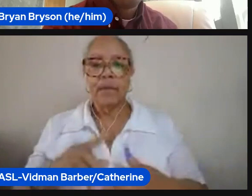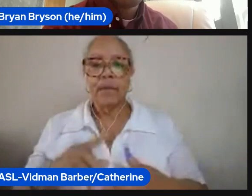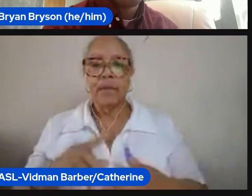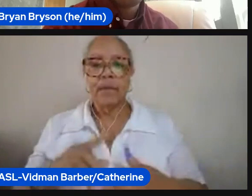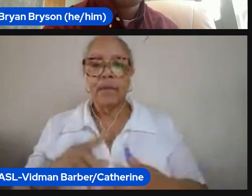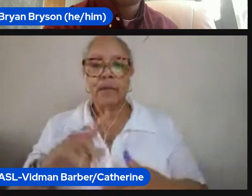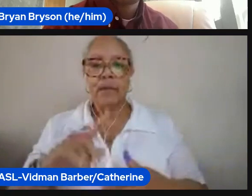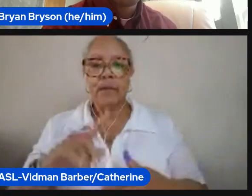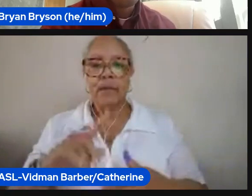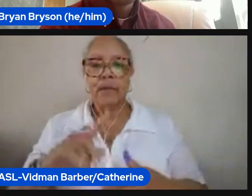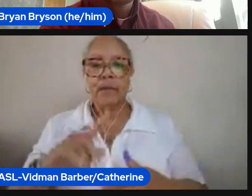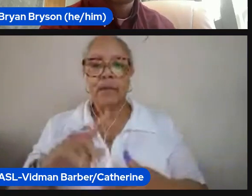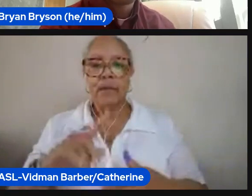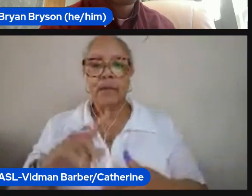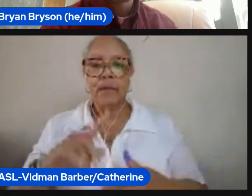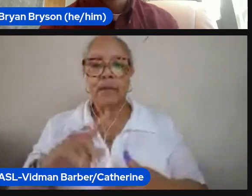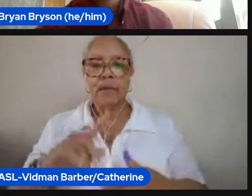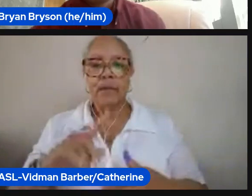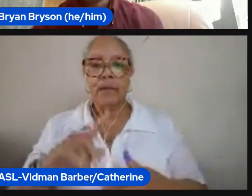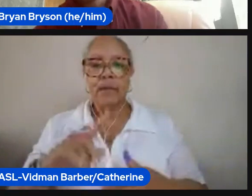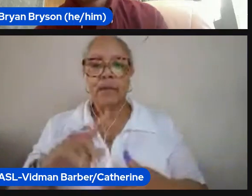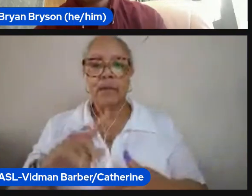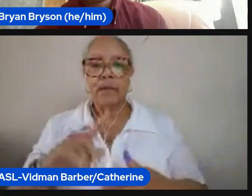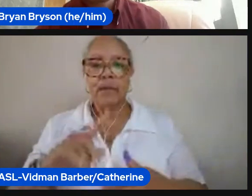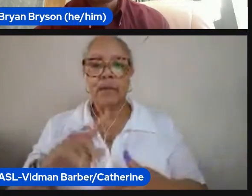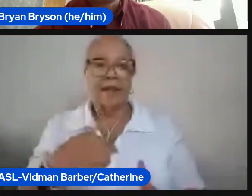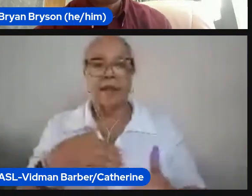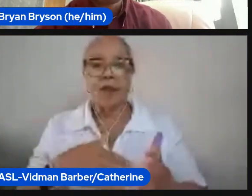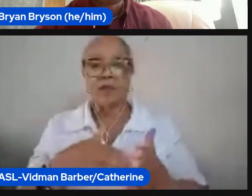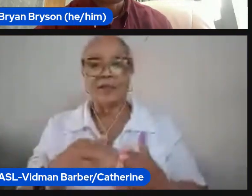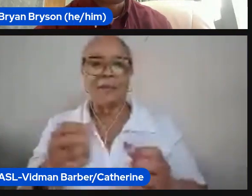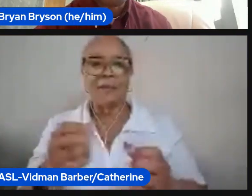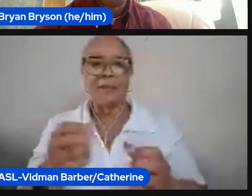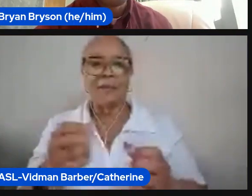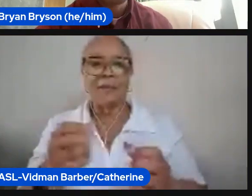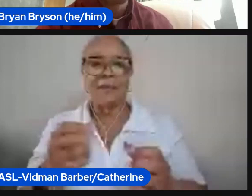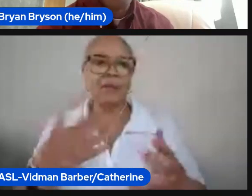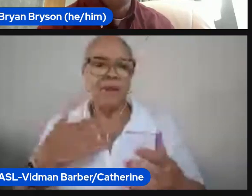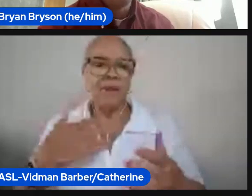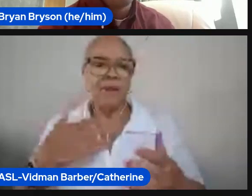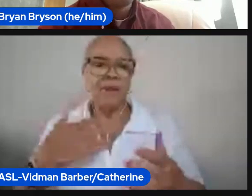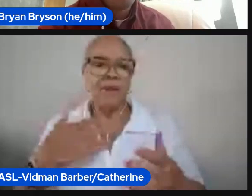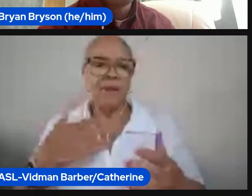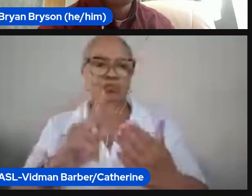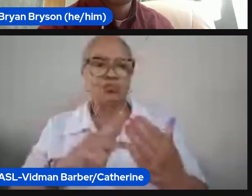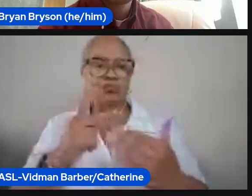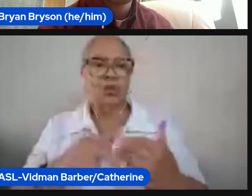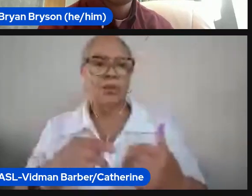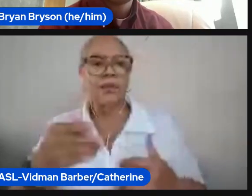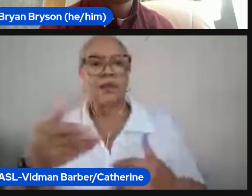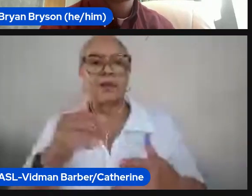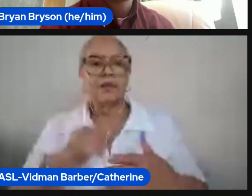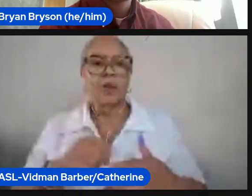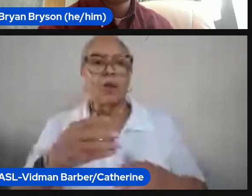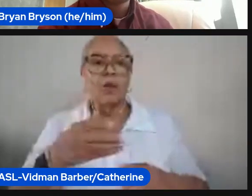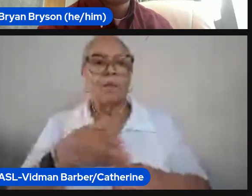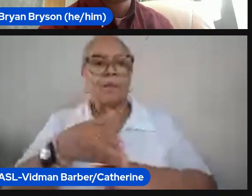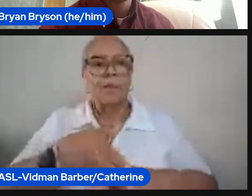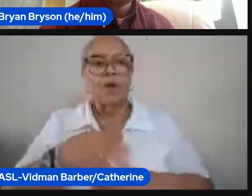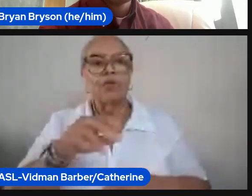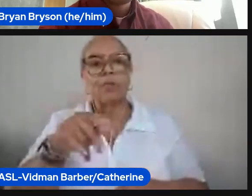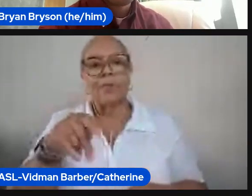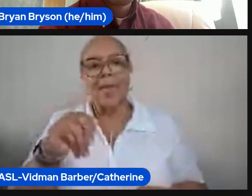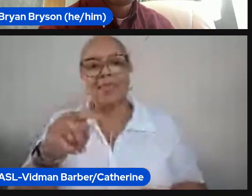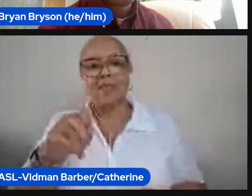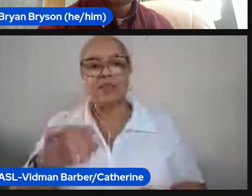I often, a lot of my research program focuses on host pathogen interactions,